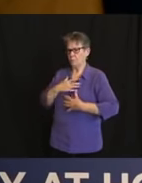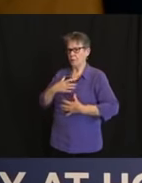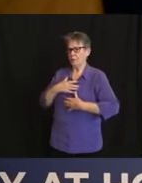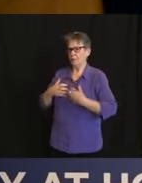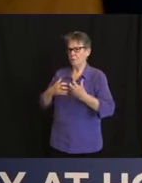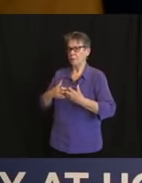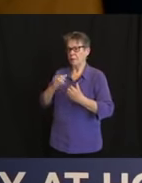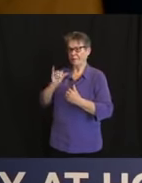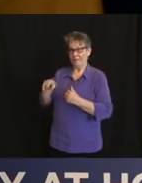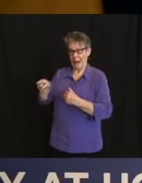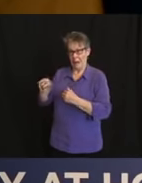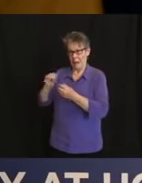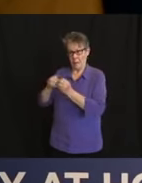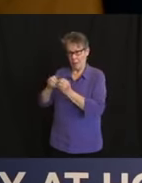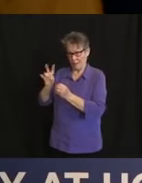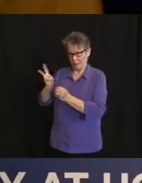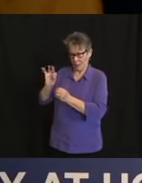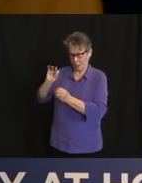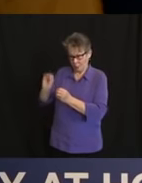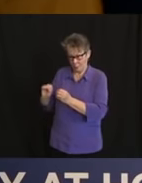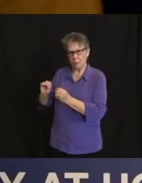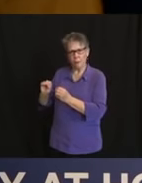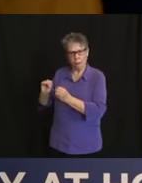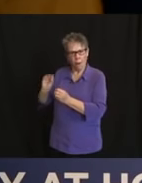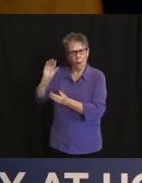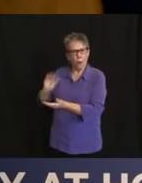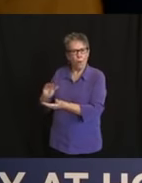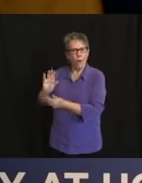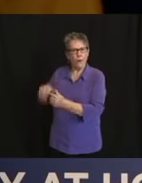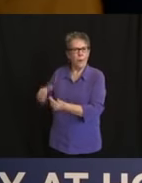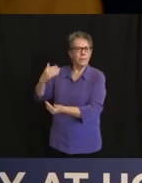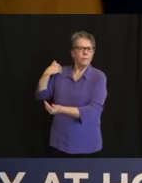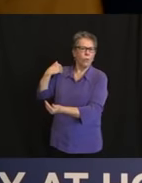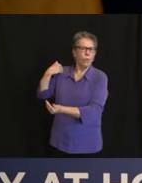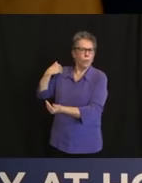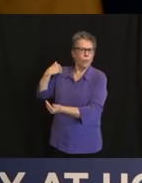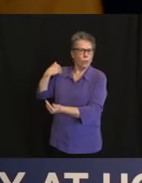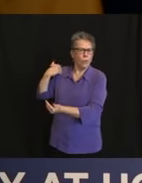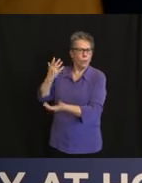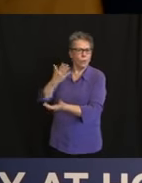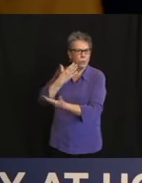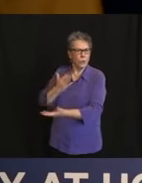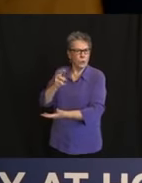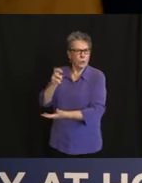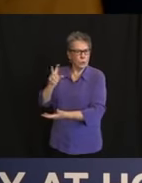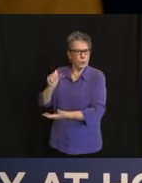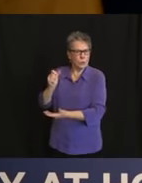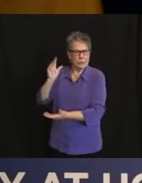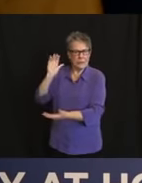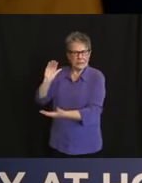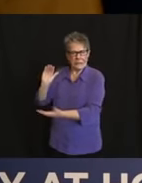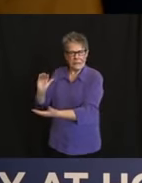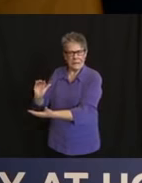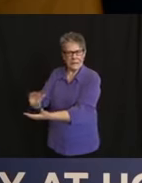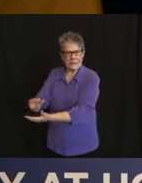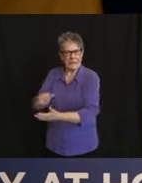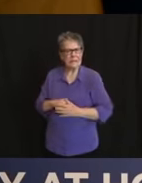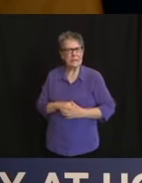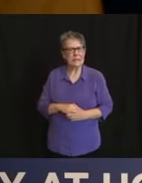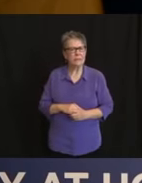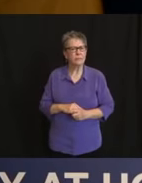weeks. 6 hospitals reported that they were on divert last evening. 4 of